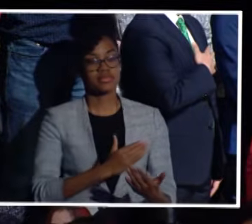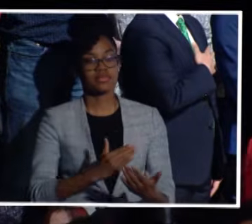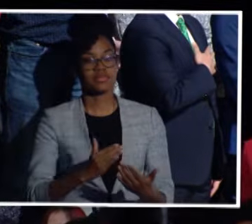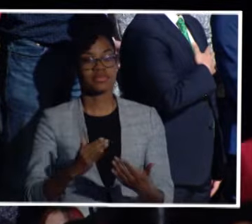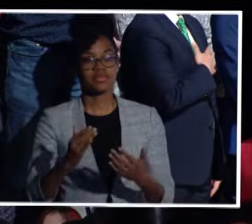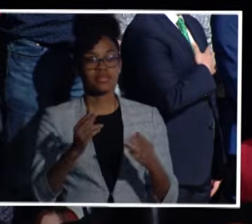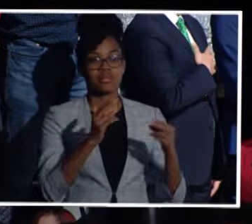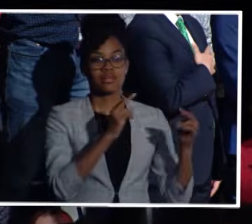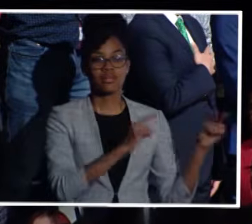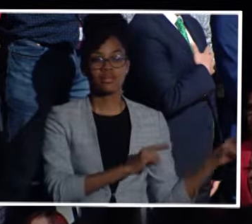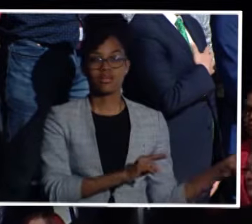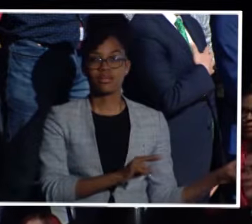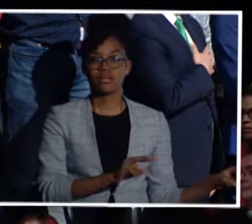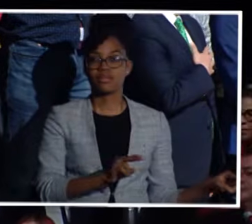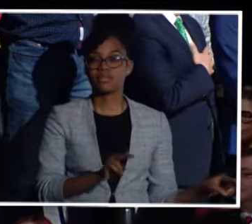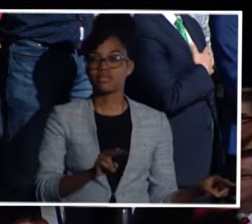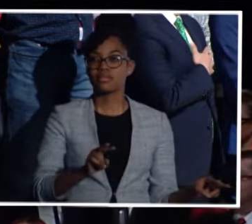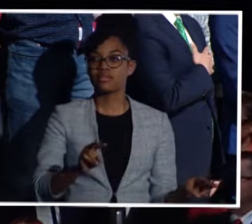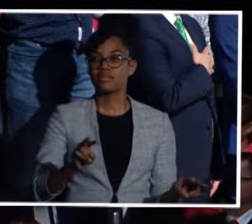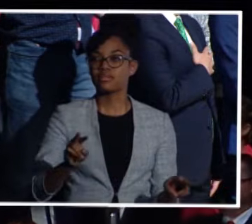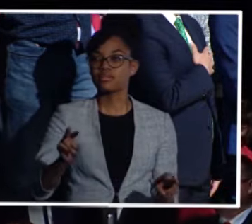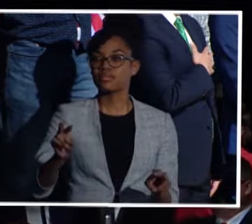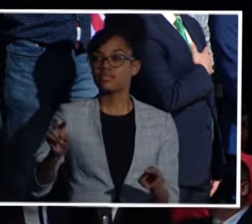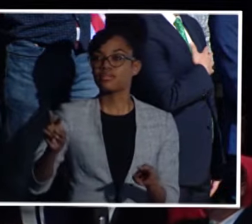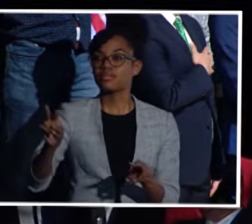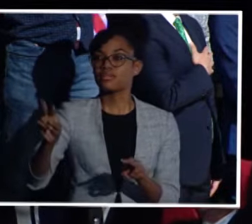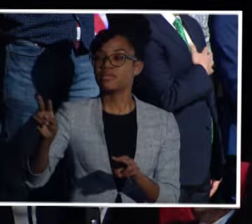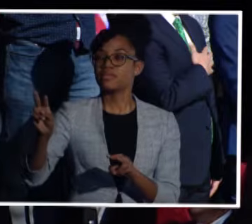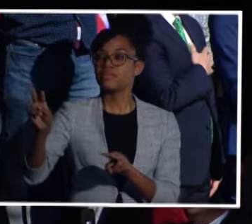Oh, say, can you